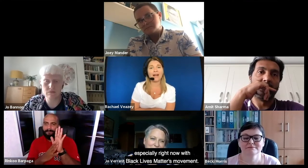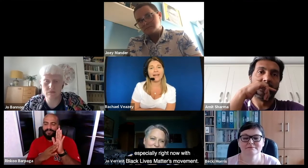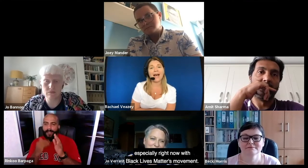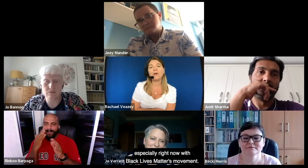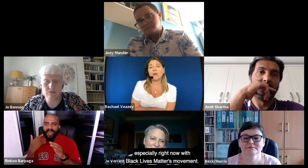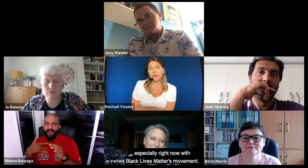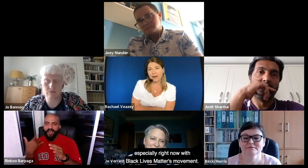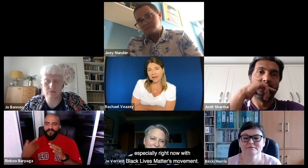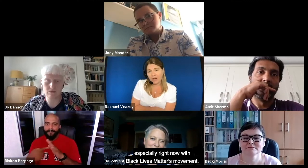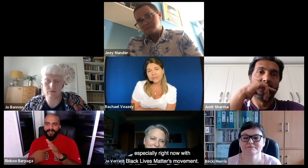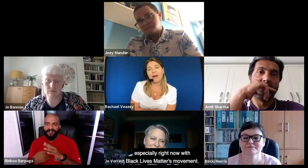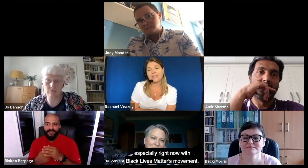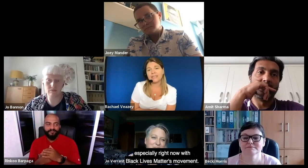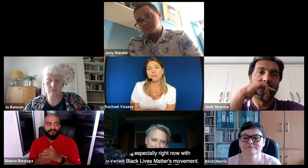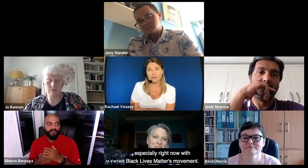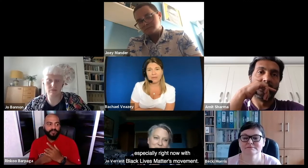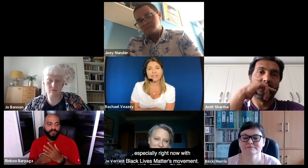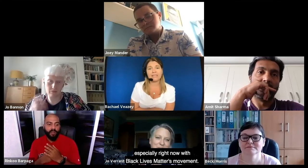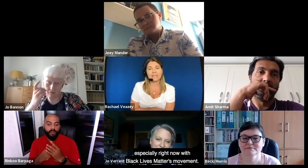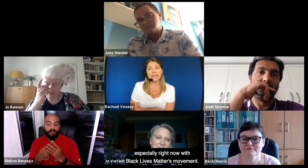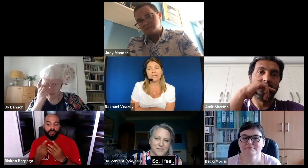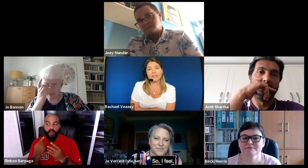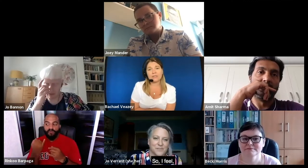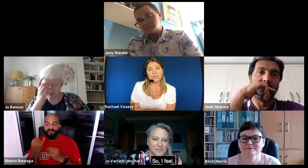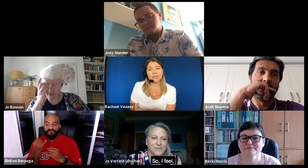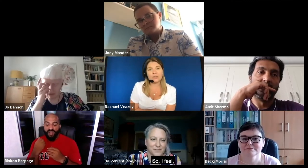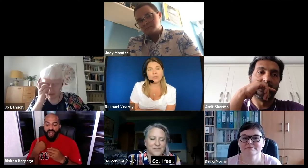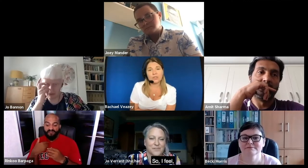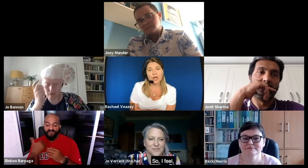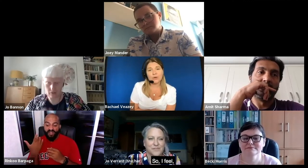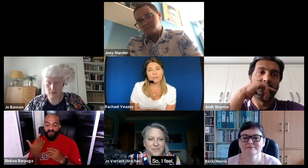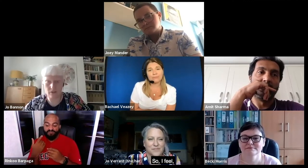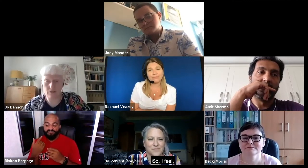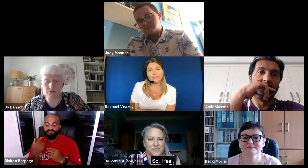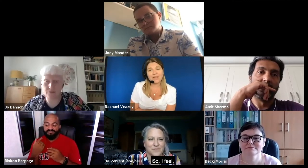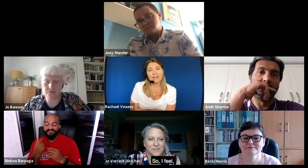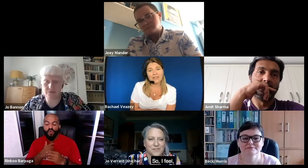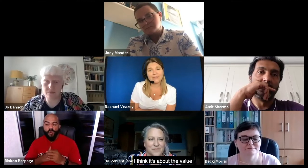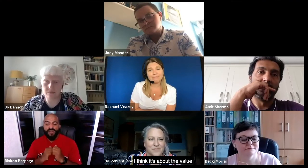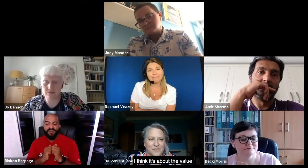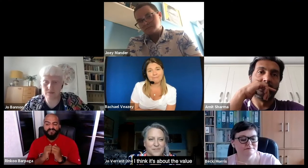especially right now with Black Lives Matters movement. So